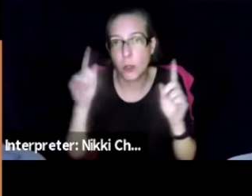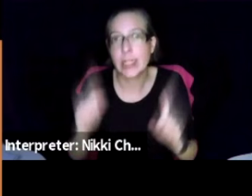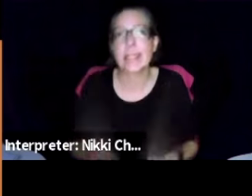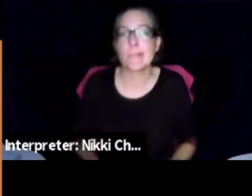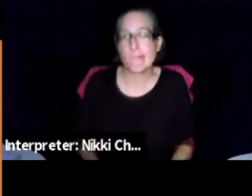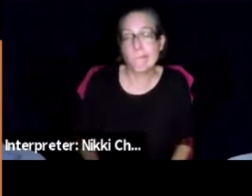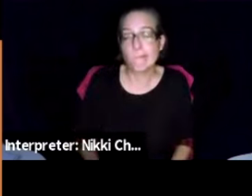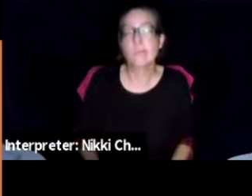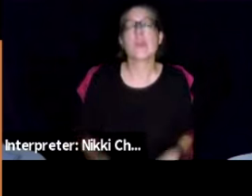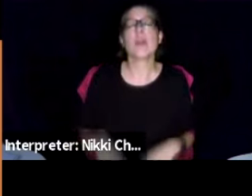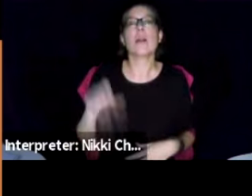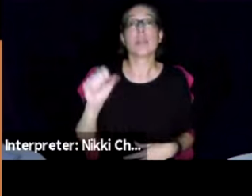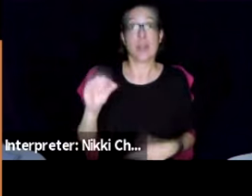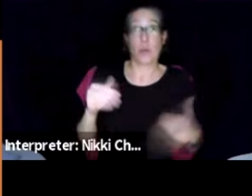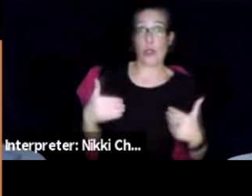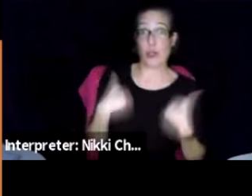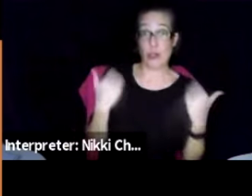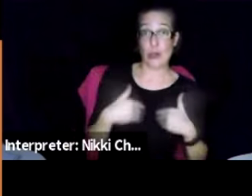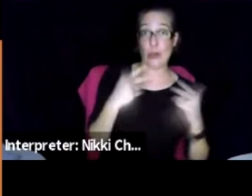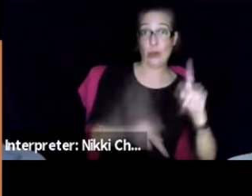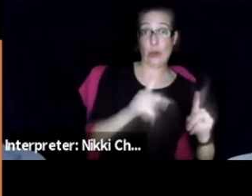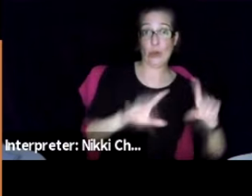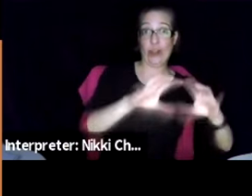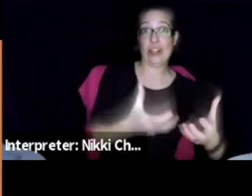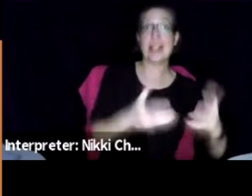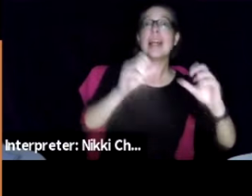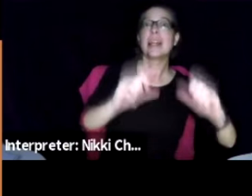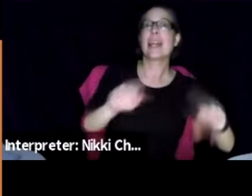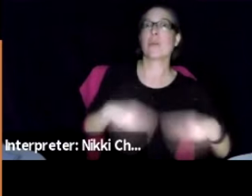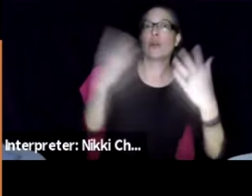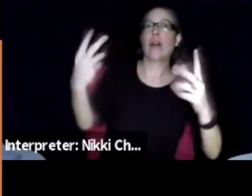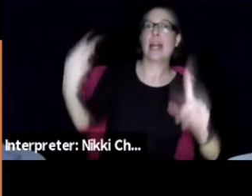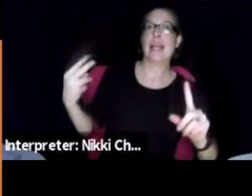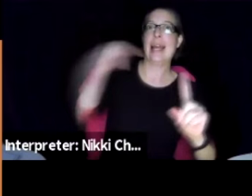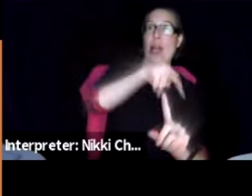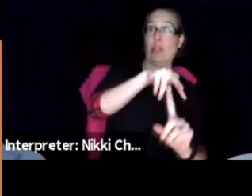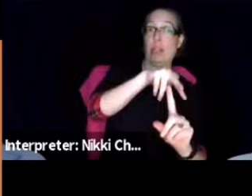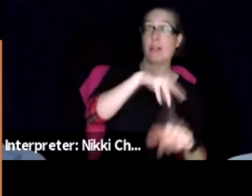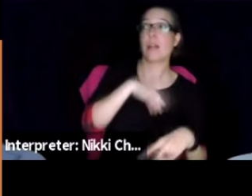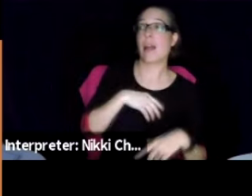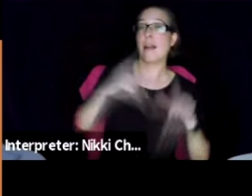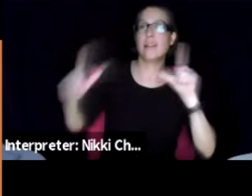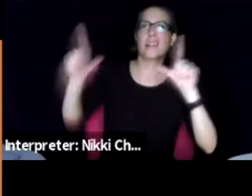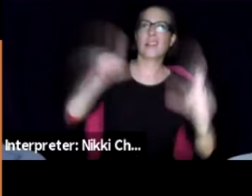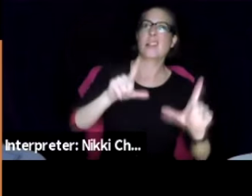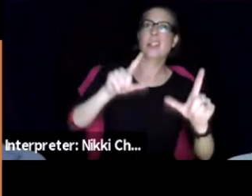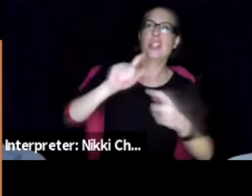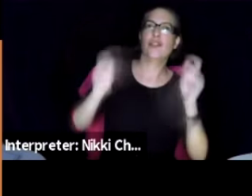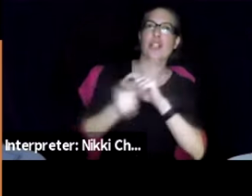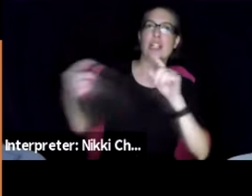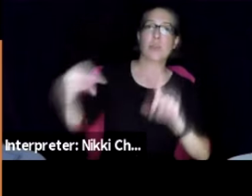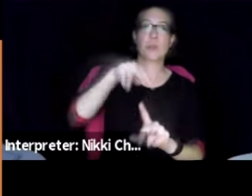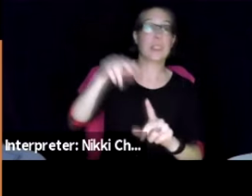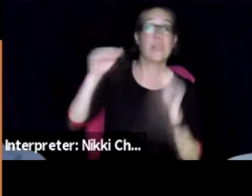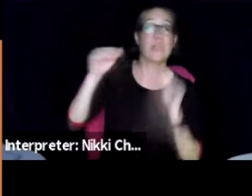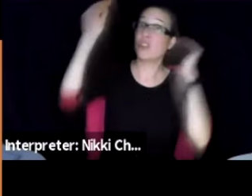youth can provide an outlook and a change in perspective that adults don't have.